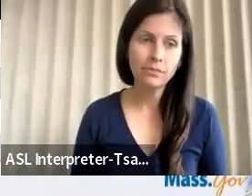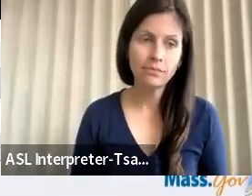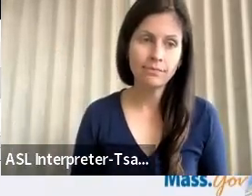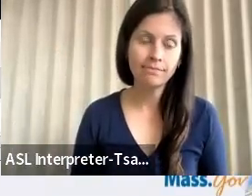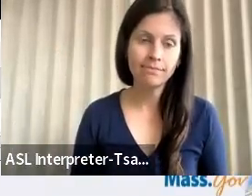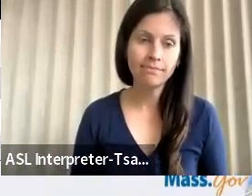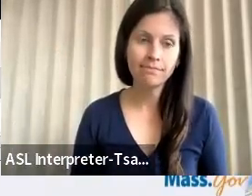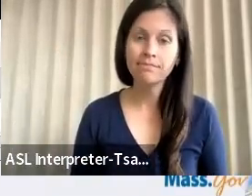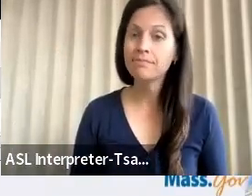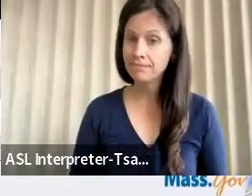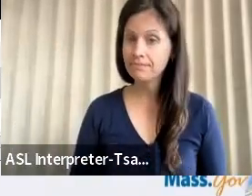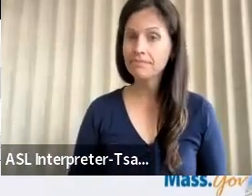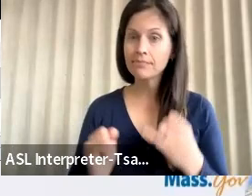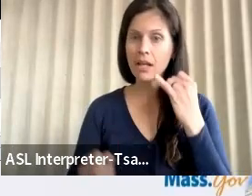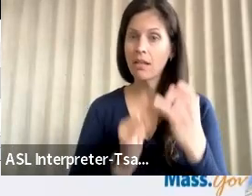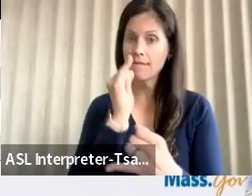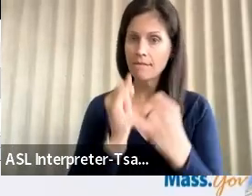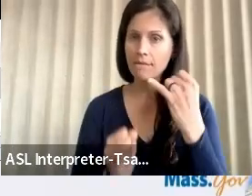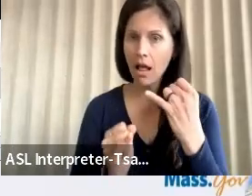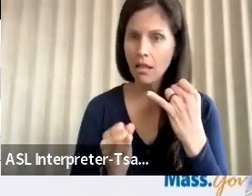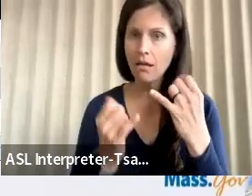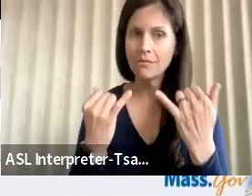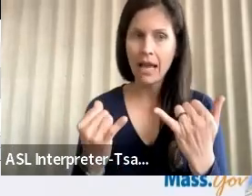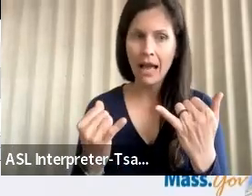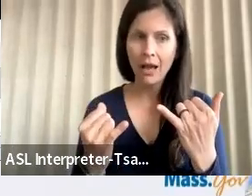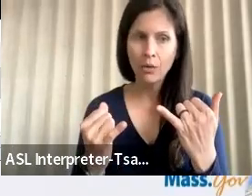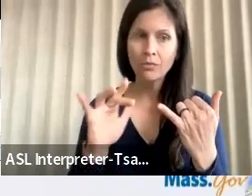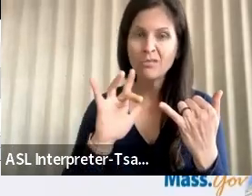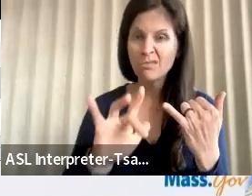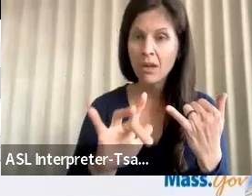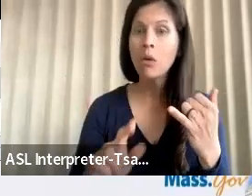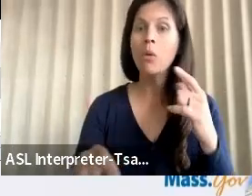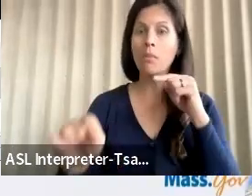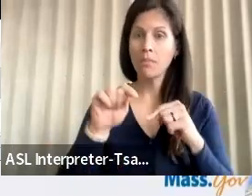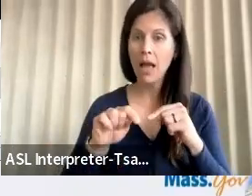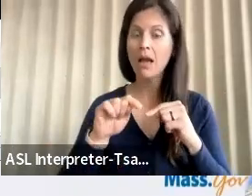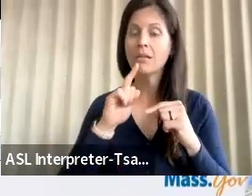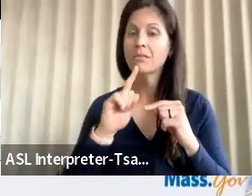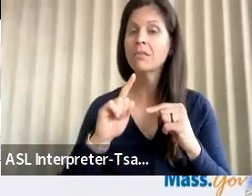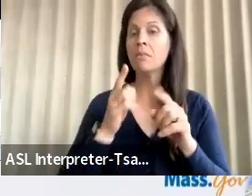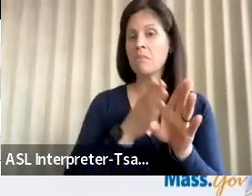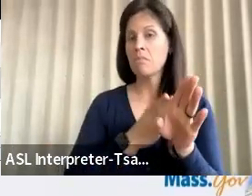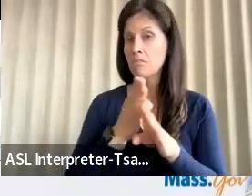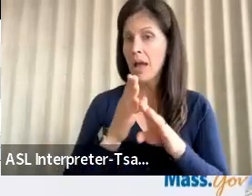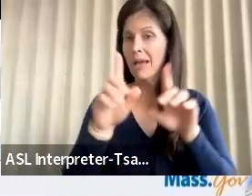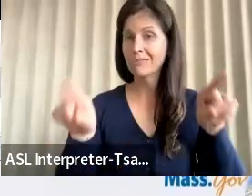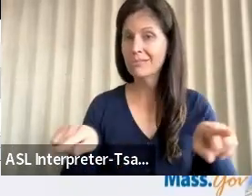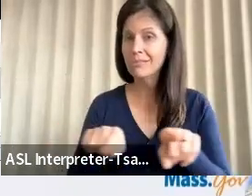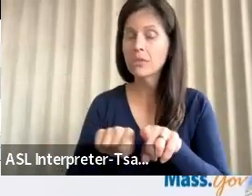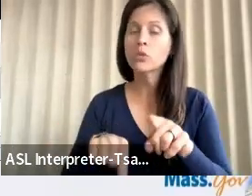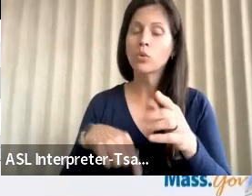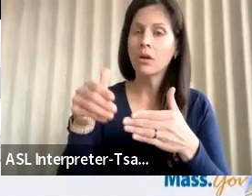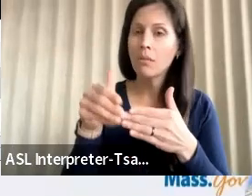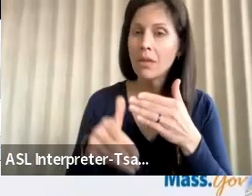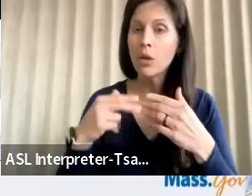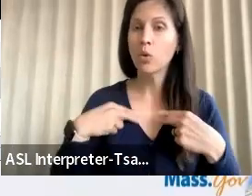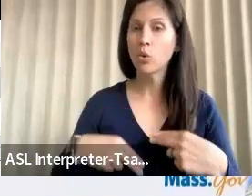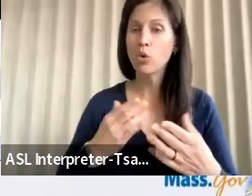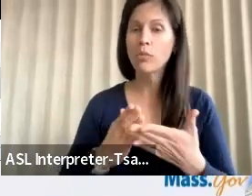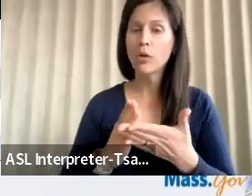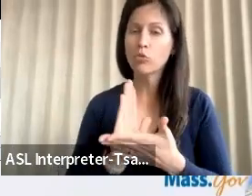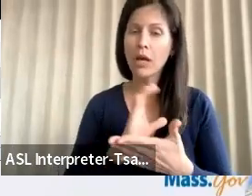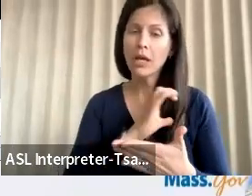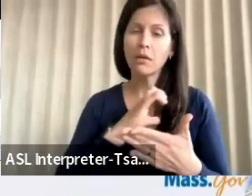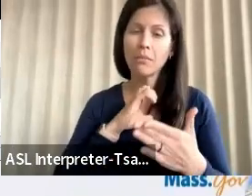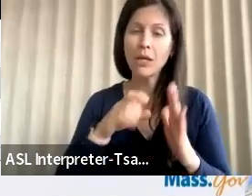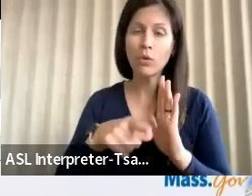Now let's finalize the report and return to the switchboard to complete the Human Rights Committee review